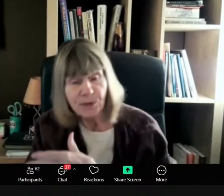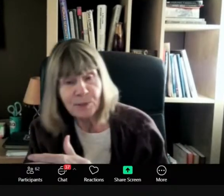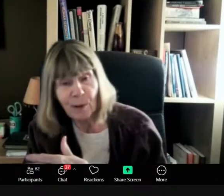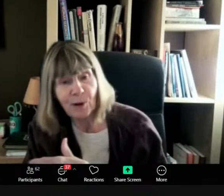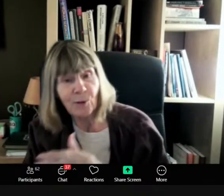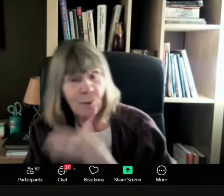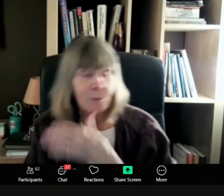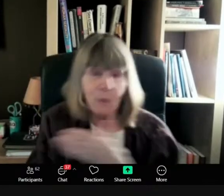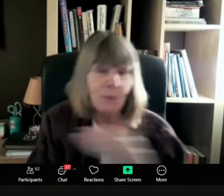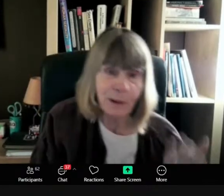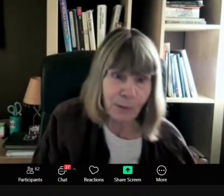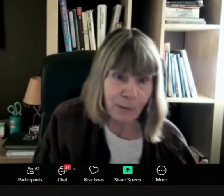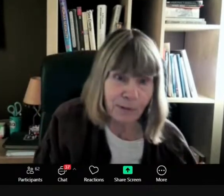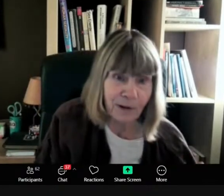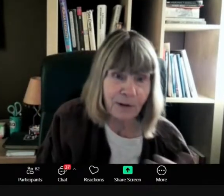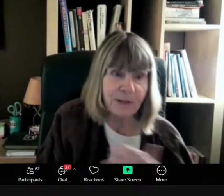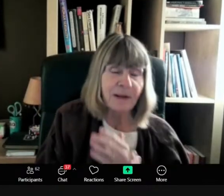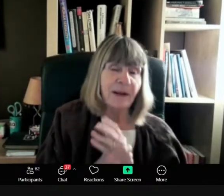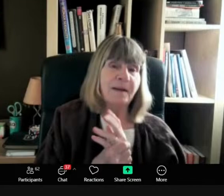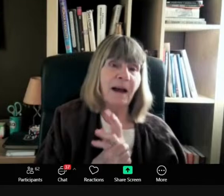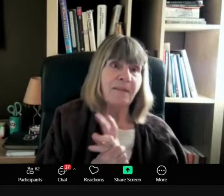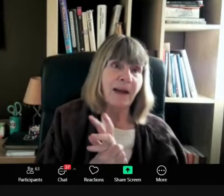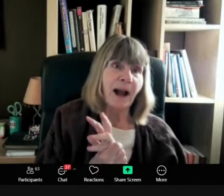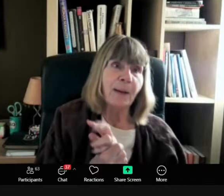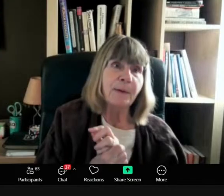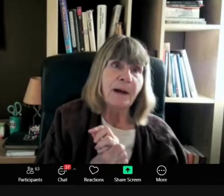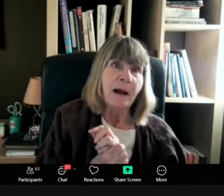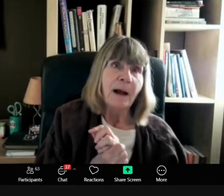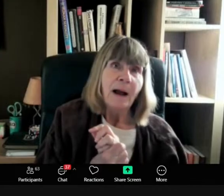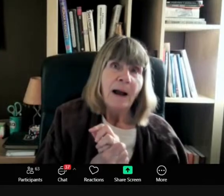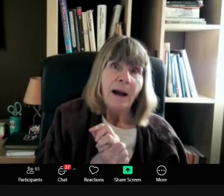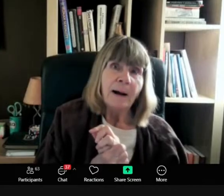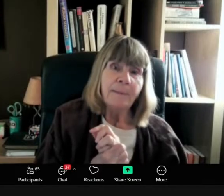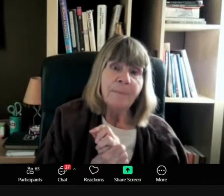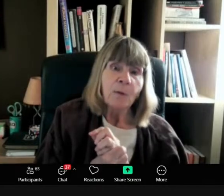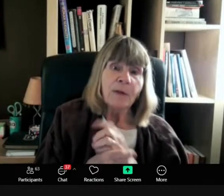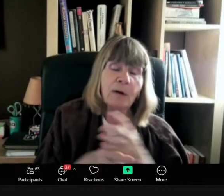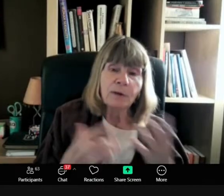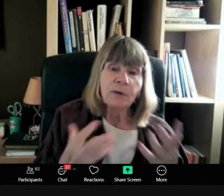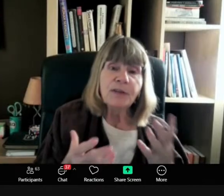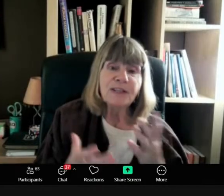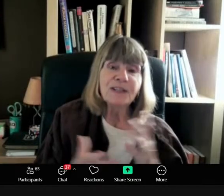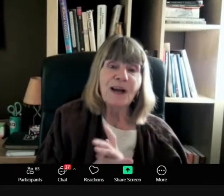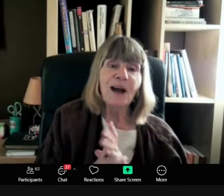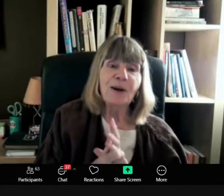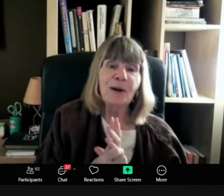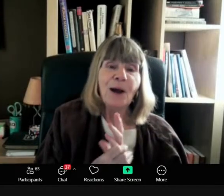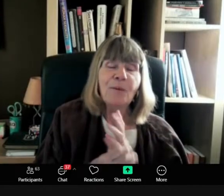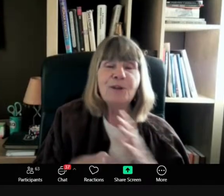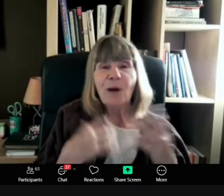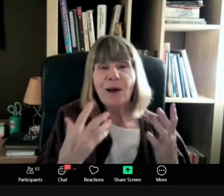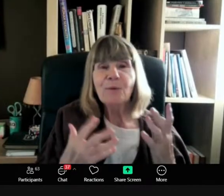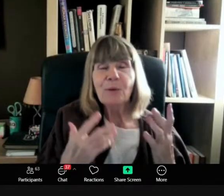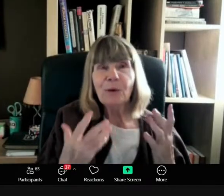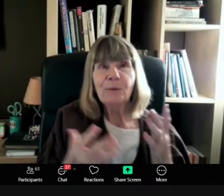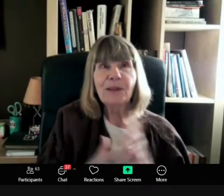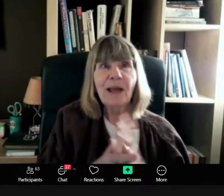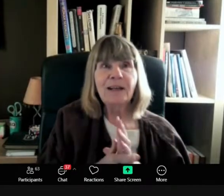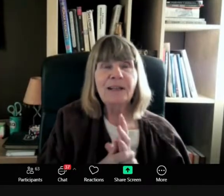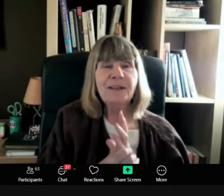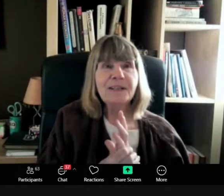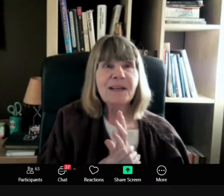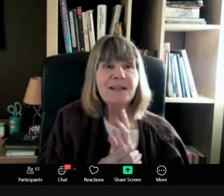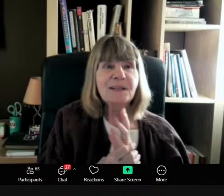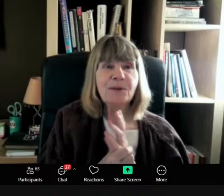other person's part, or both people, can have that happen. They're losing desire. We try to work